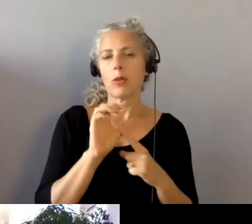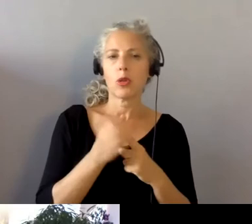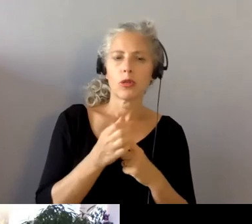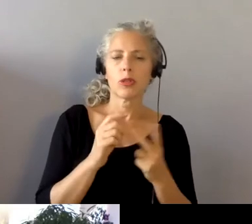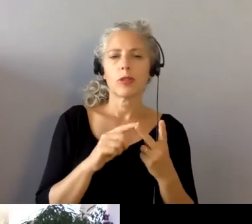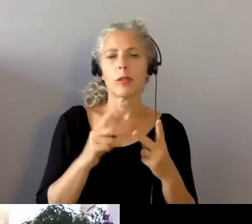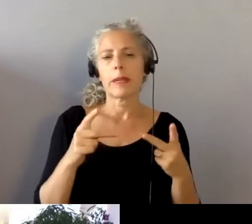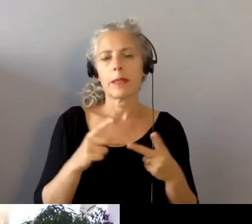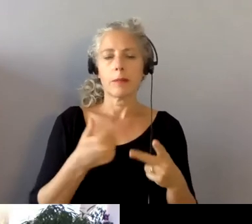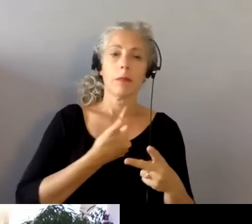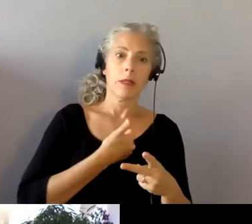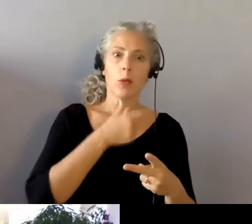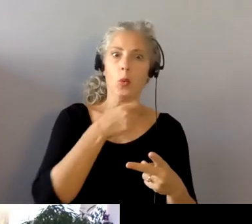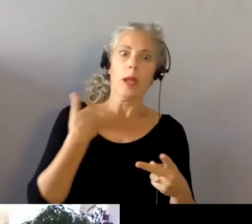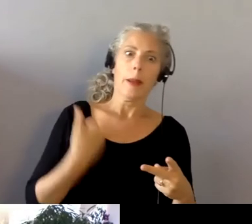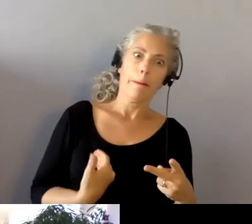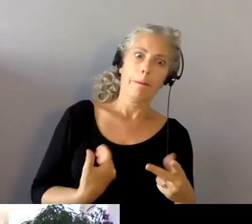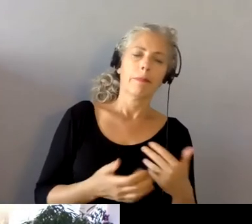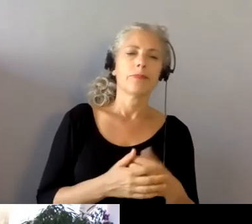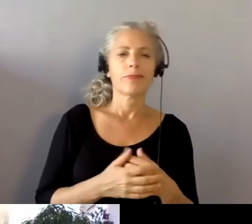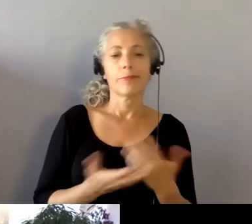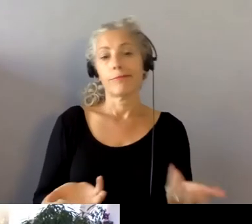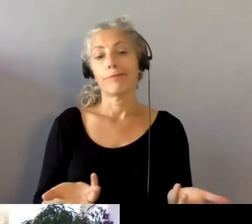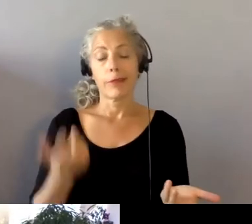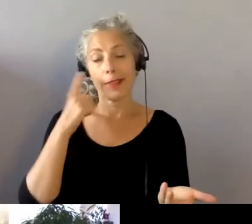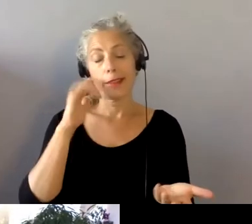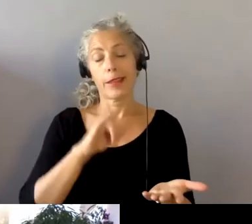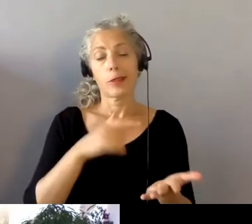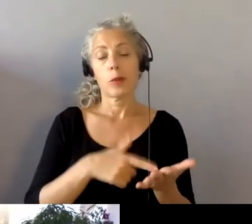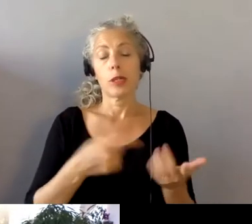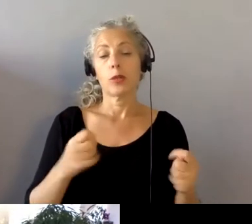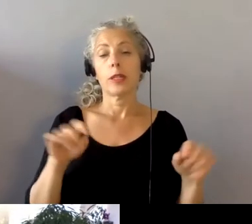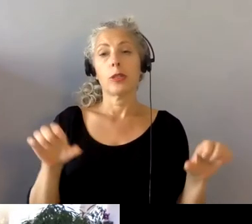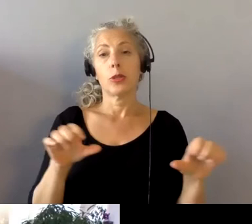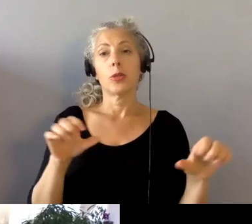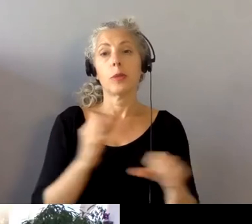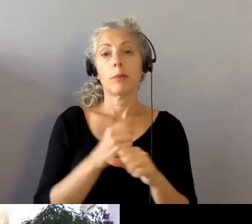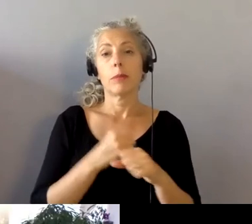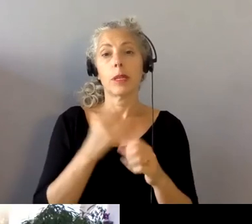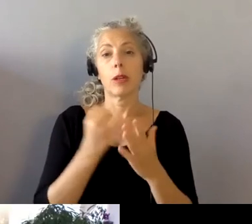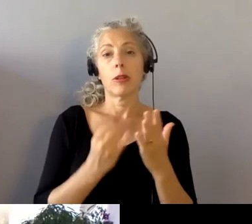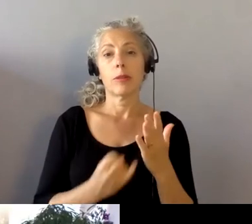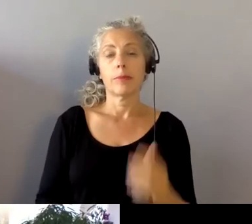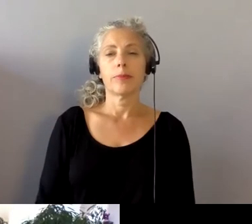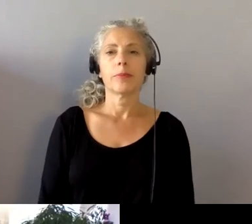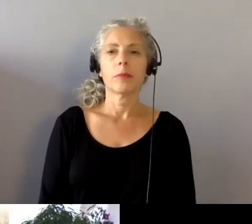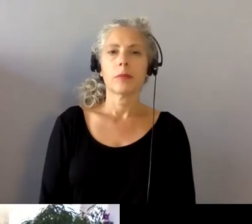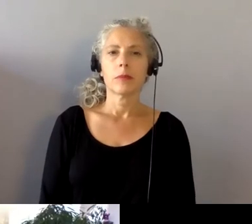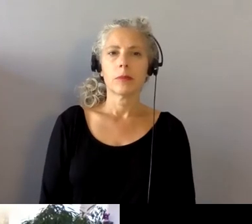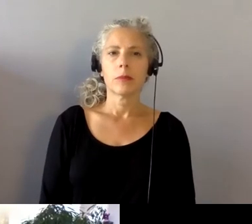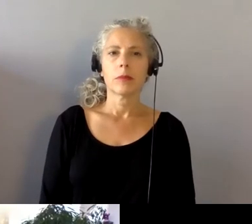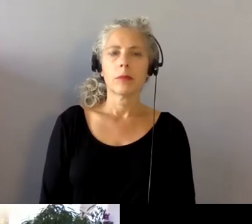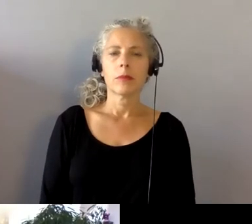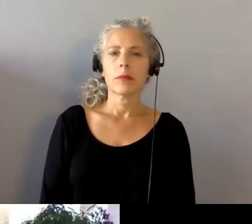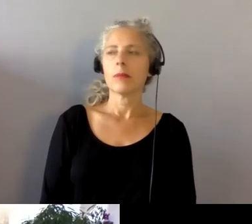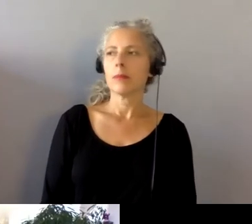space, myself, and who I am, which is what basically I think I try to do in making. Yeah, no, absolutely. That was